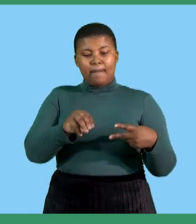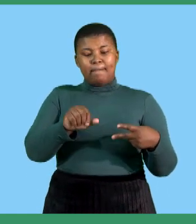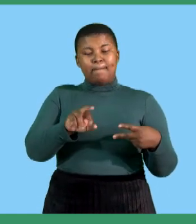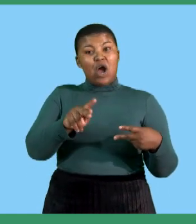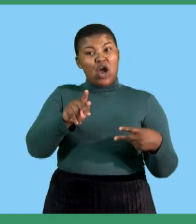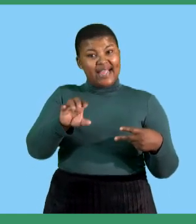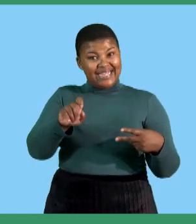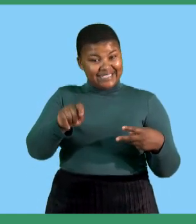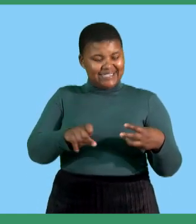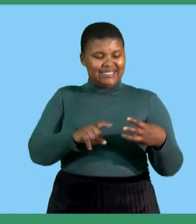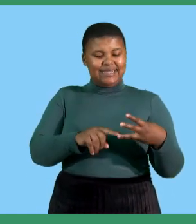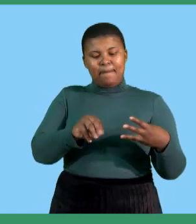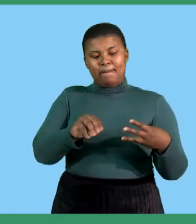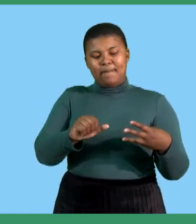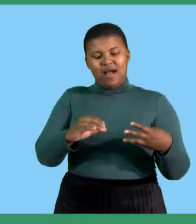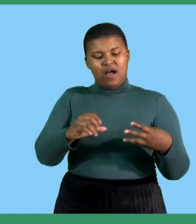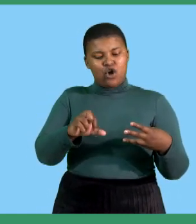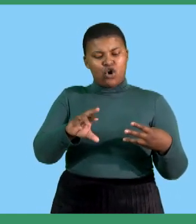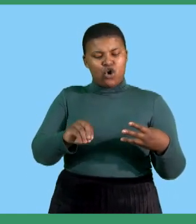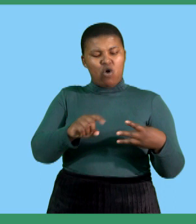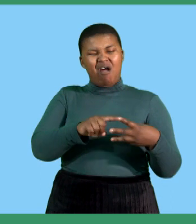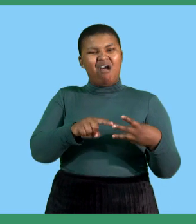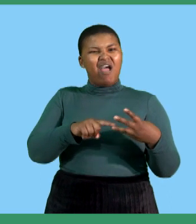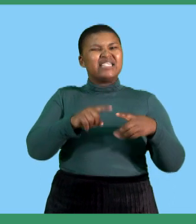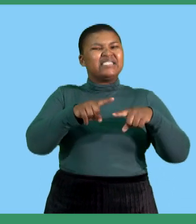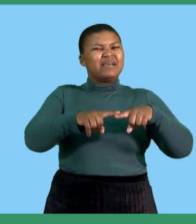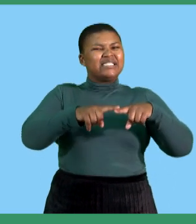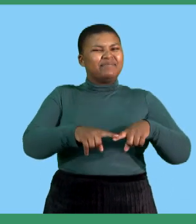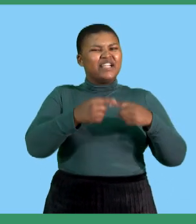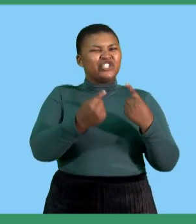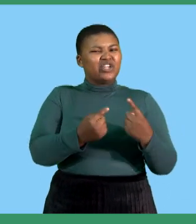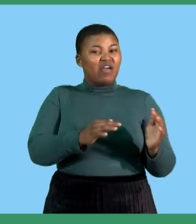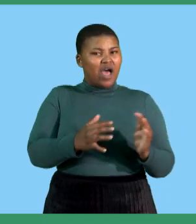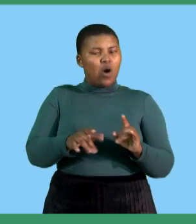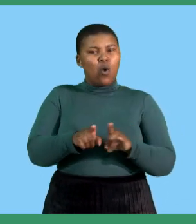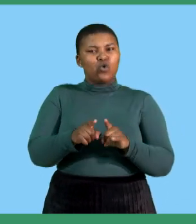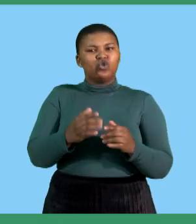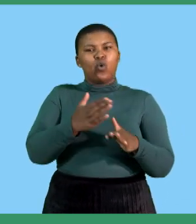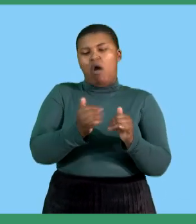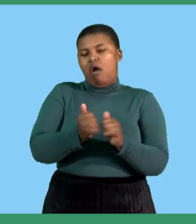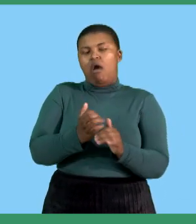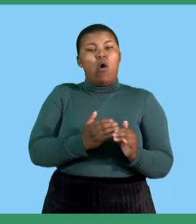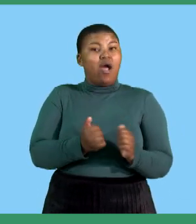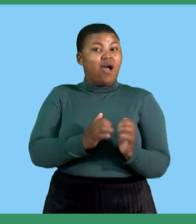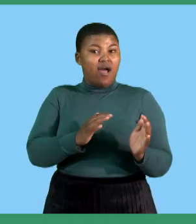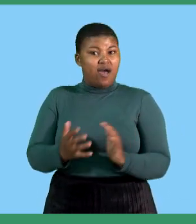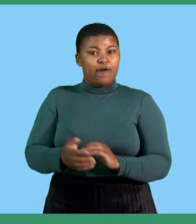market and the macro environment. So meaning how are they dependent on each other and how do they